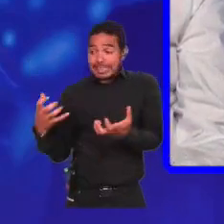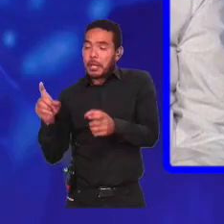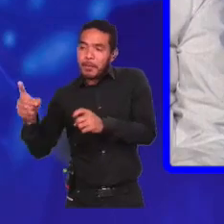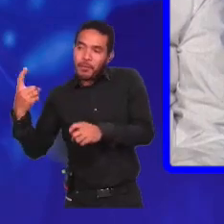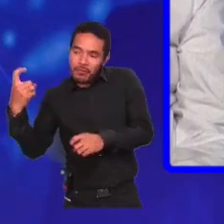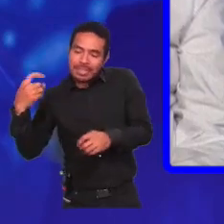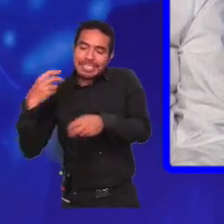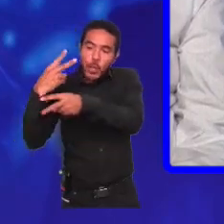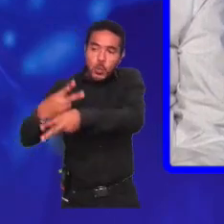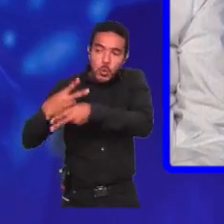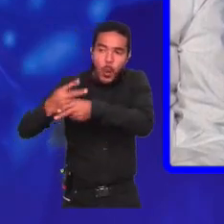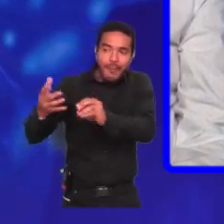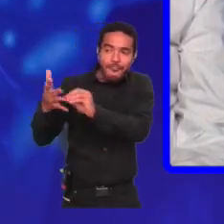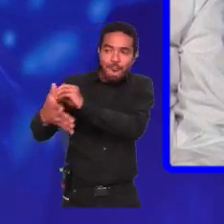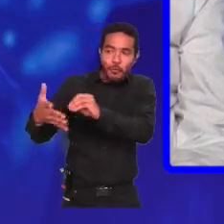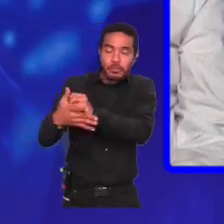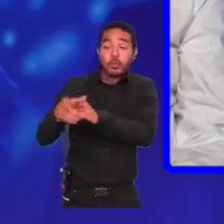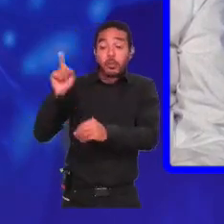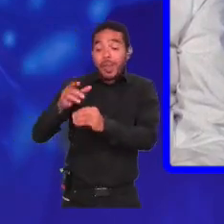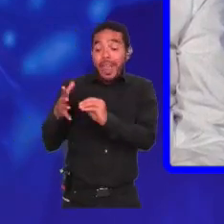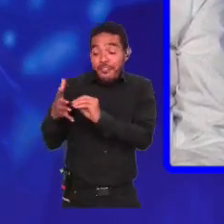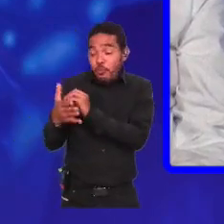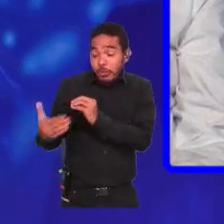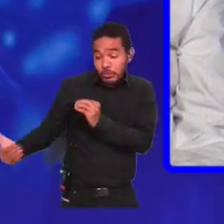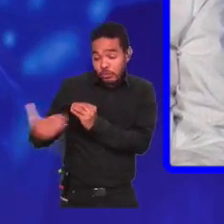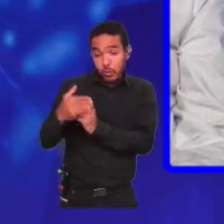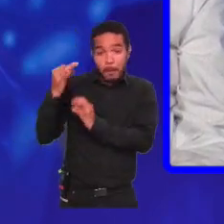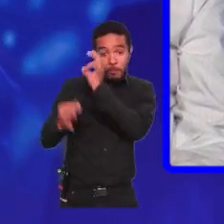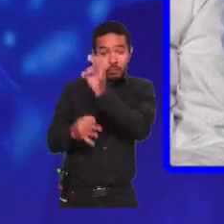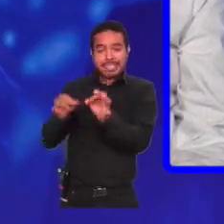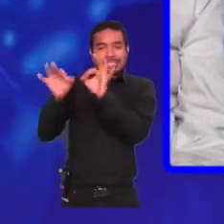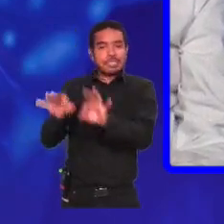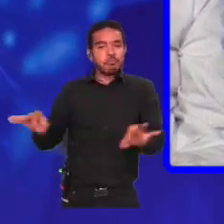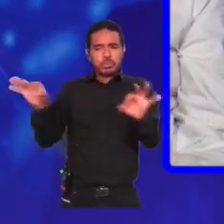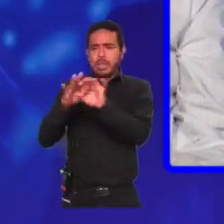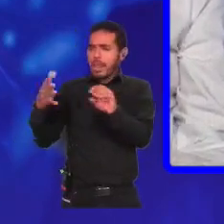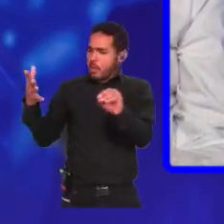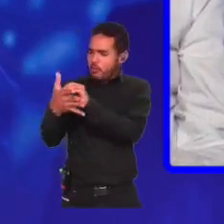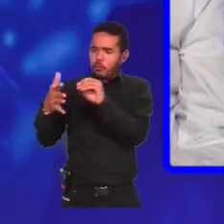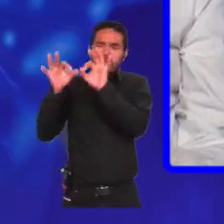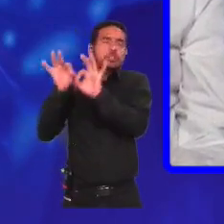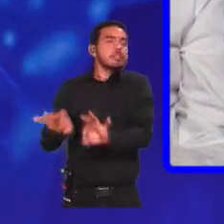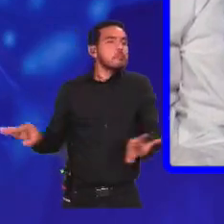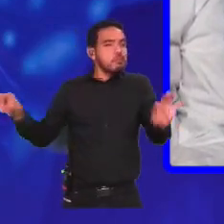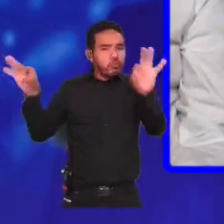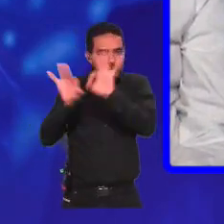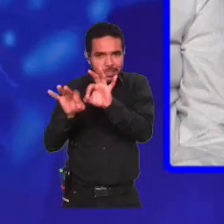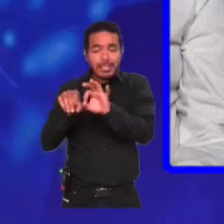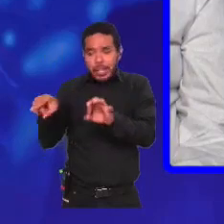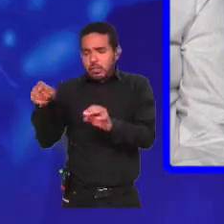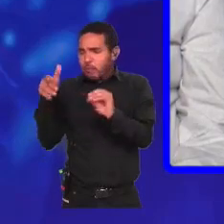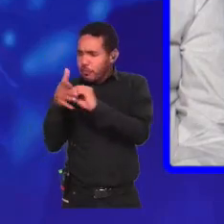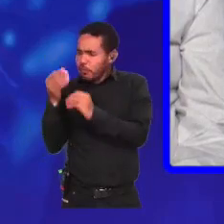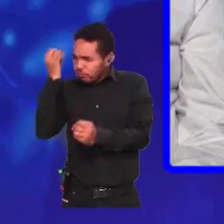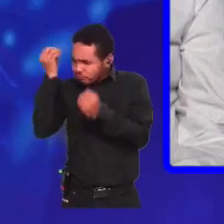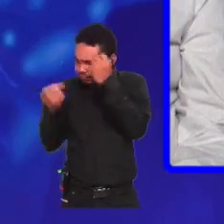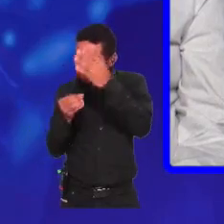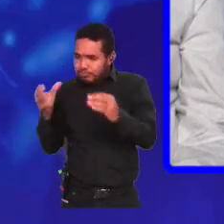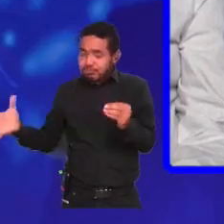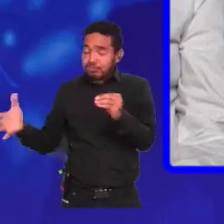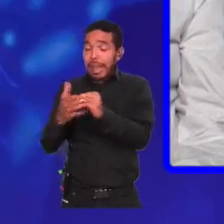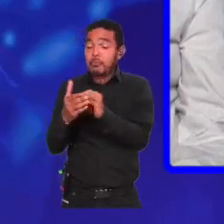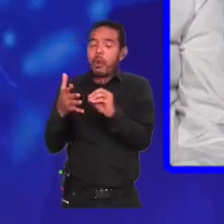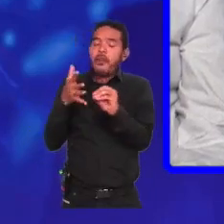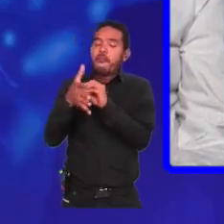because we have to protect the value of the information of what we're creating. Leaks